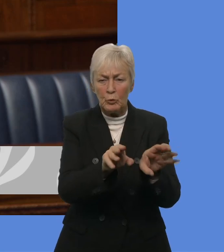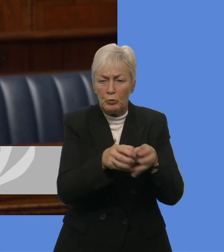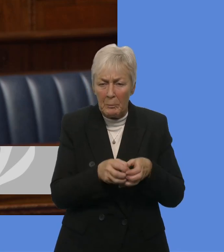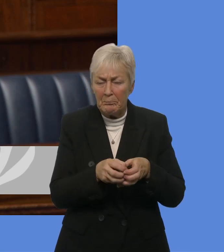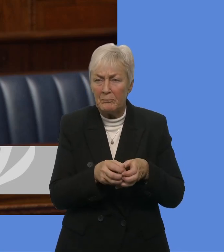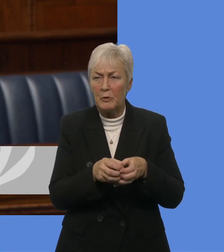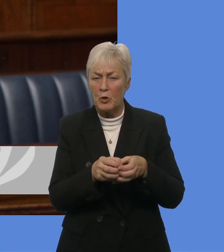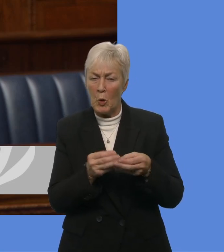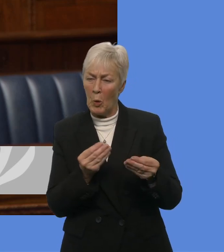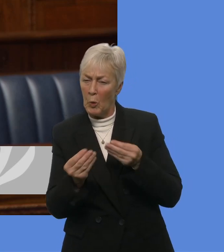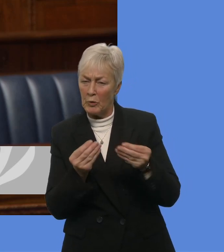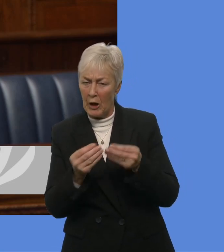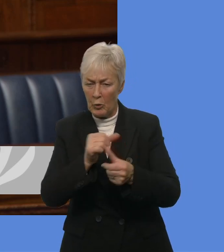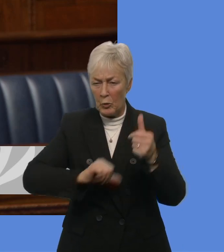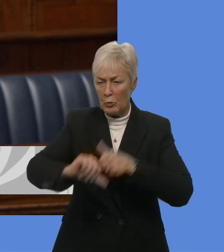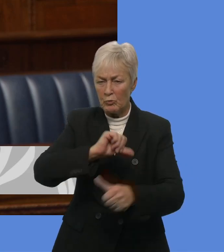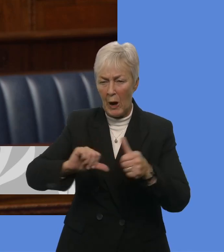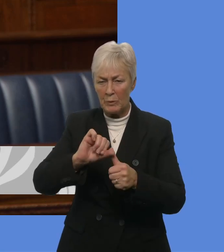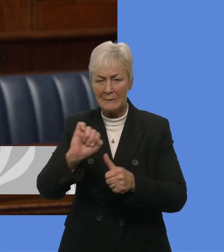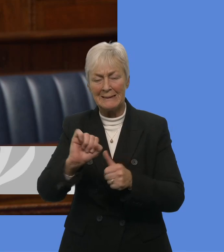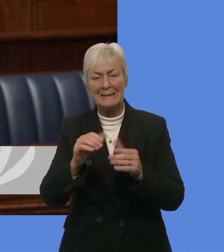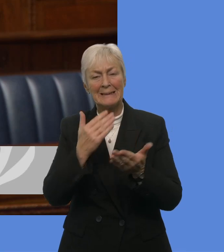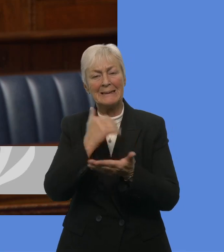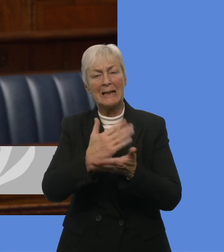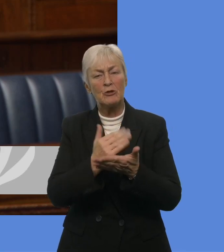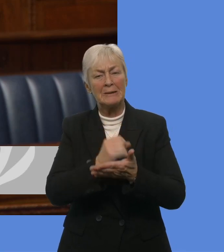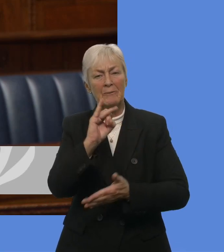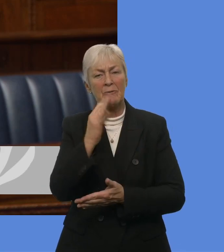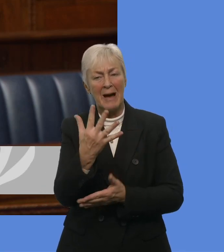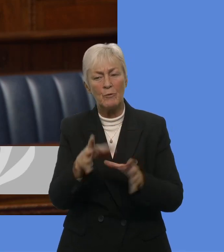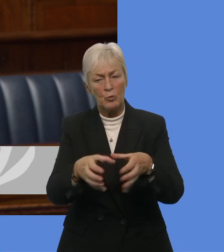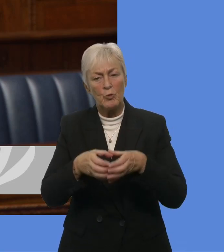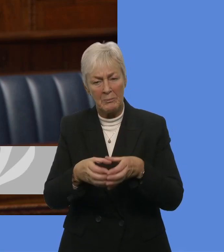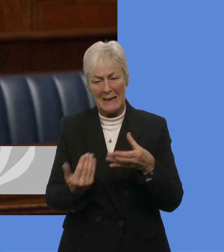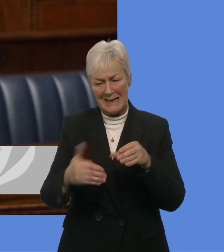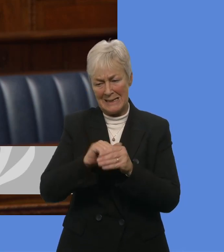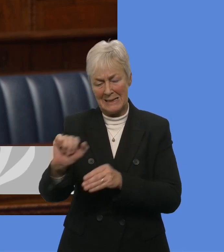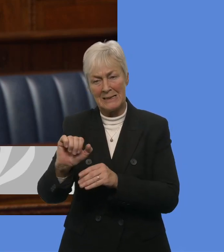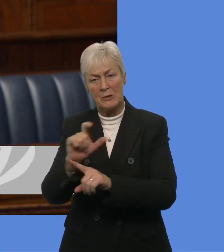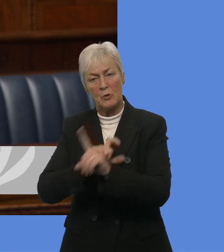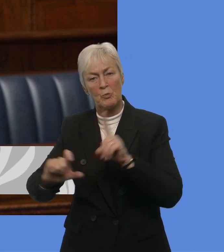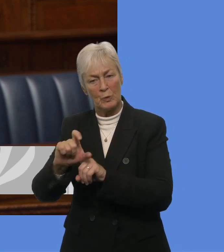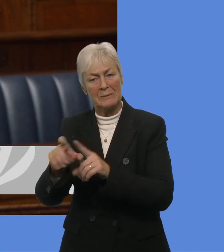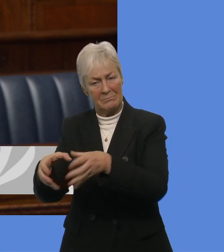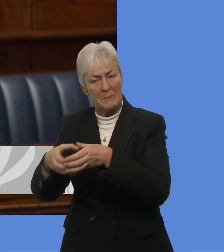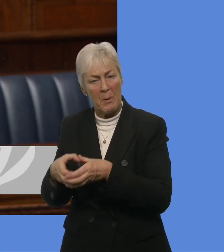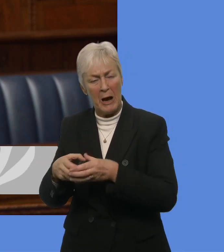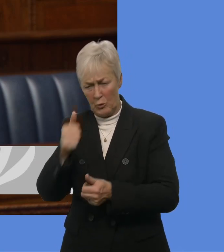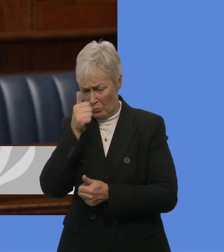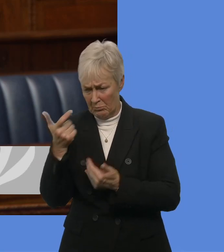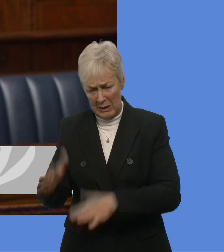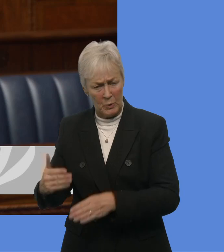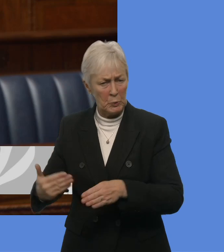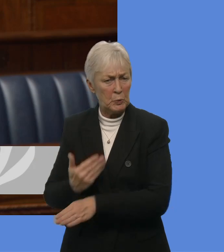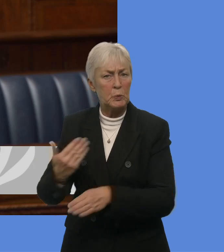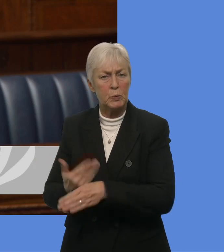loosely based around each of the Section 75 groups. That is the lead within the Department of the Communities, and I know a significant amount of work has already